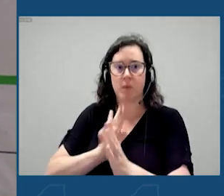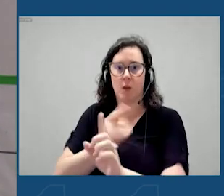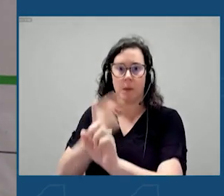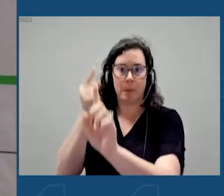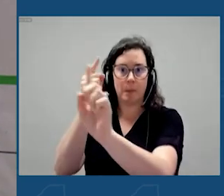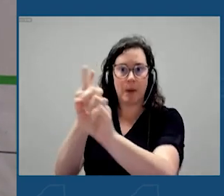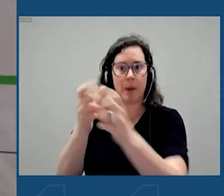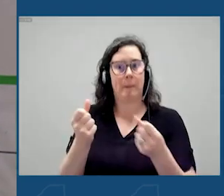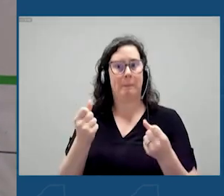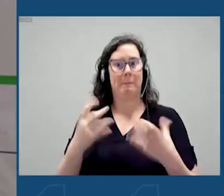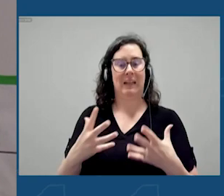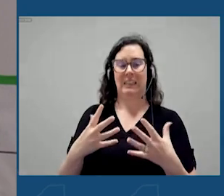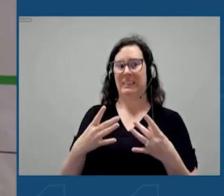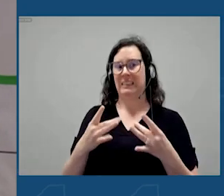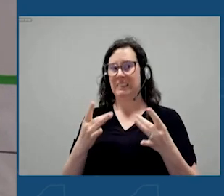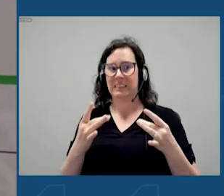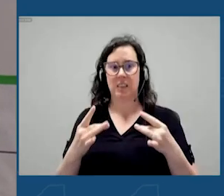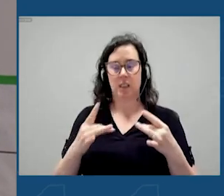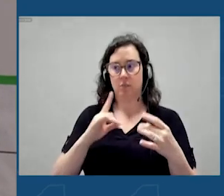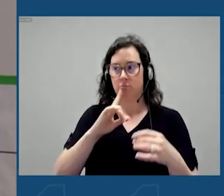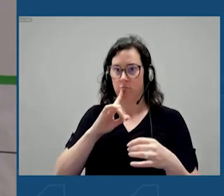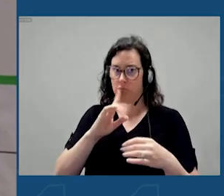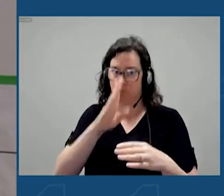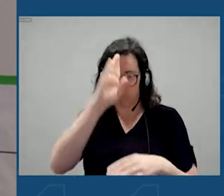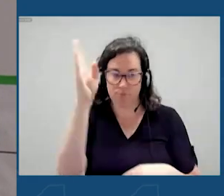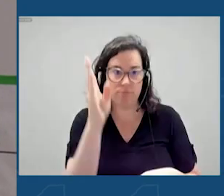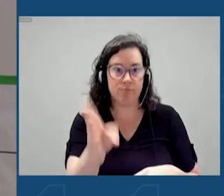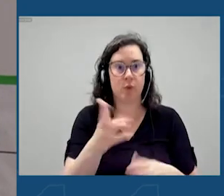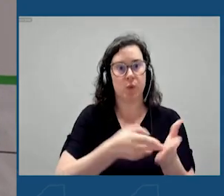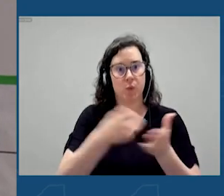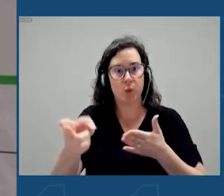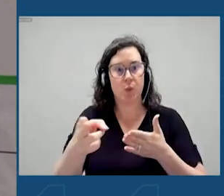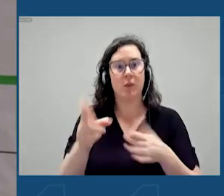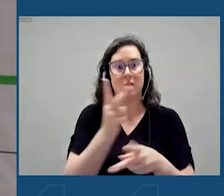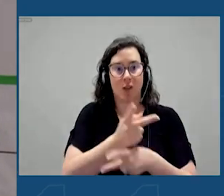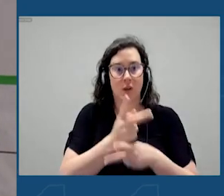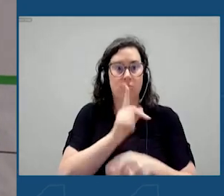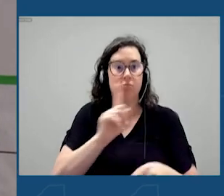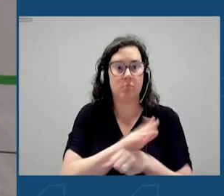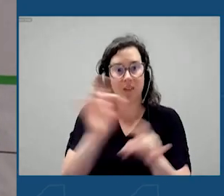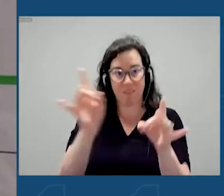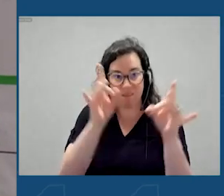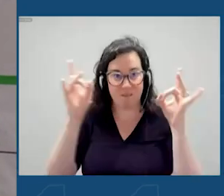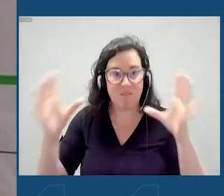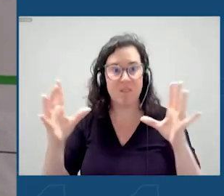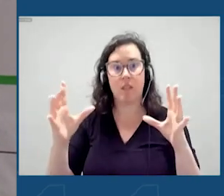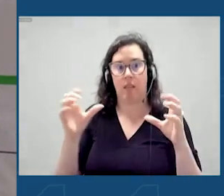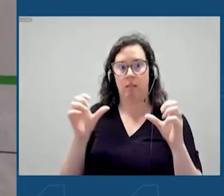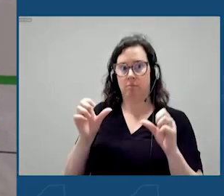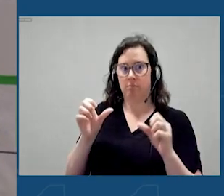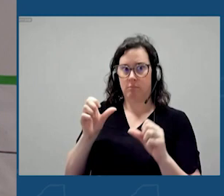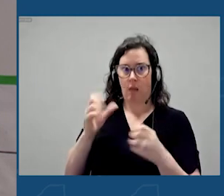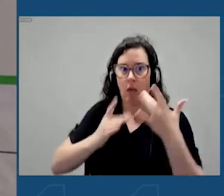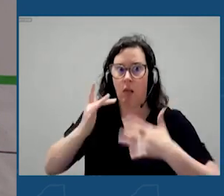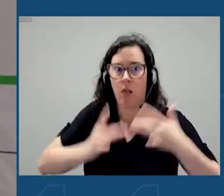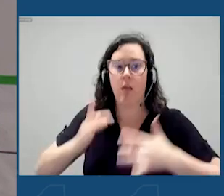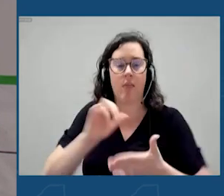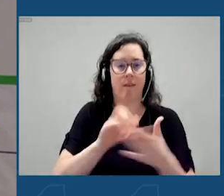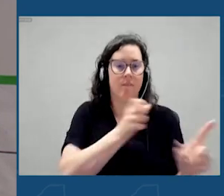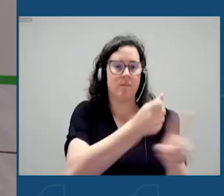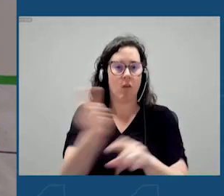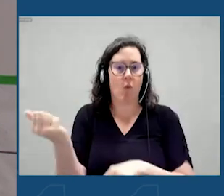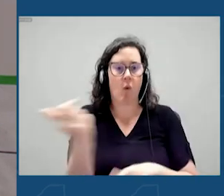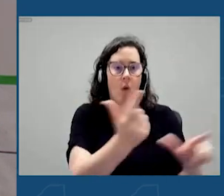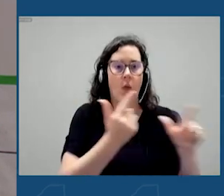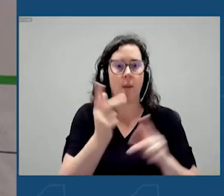incontrovertible truths, namely, that child care is a crisis that affects all of us. Oftentimes, people think about child care